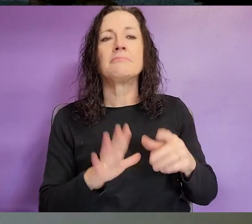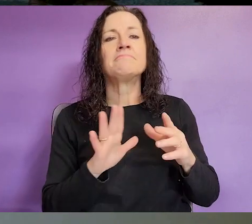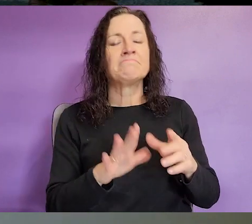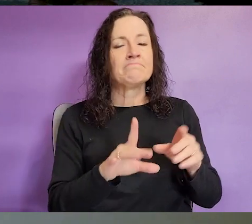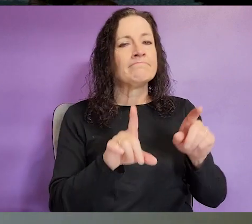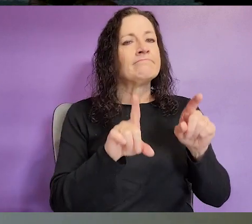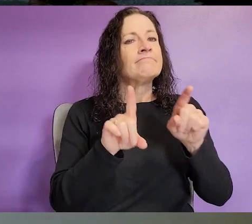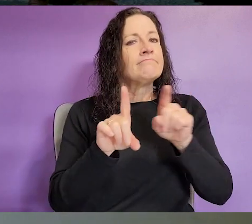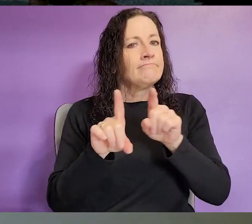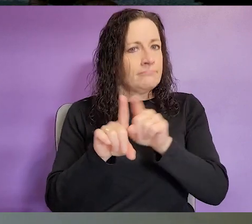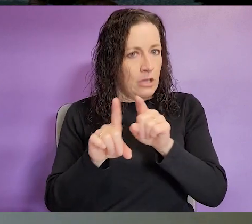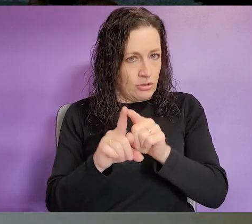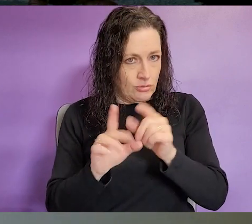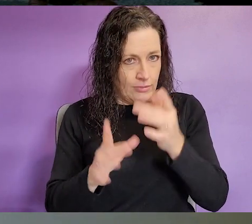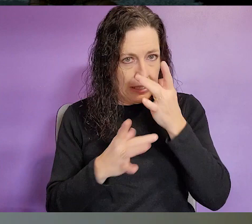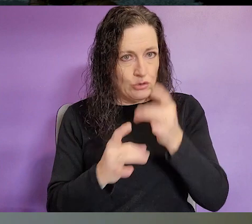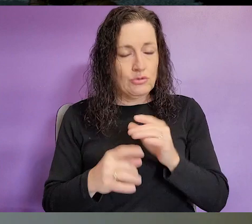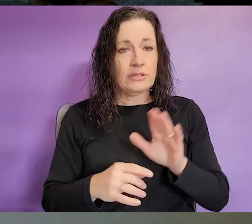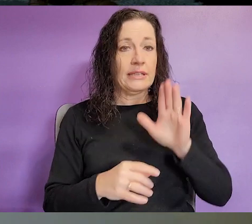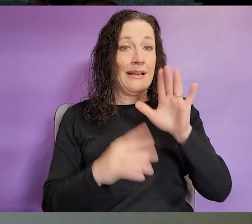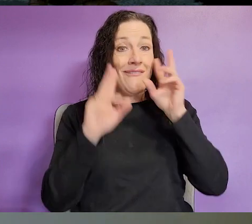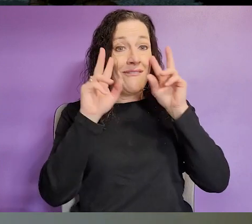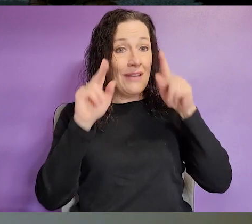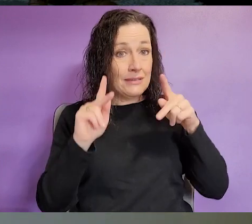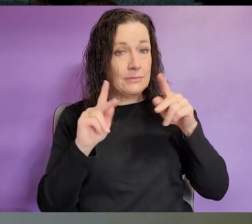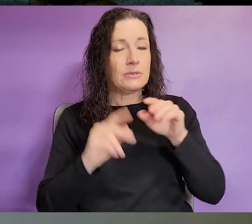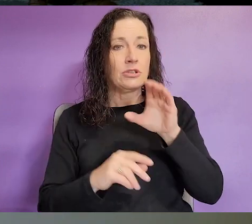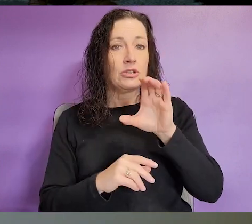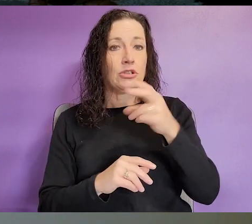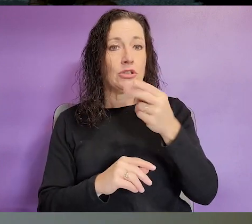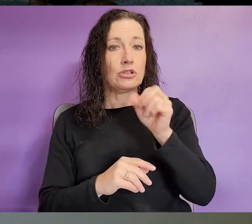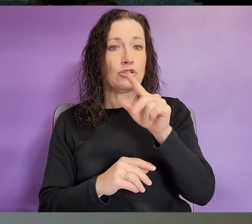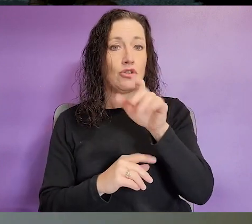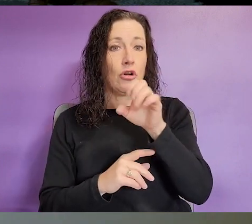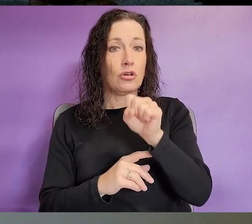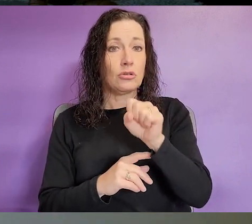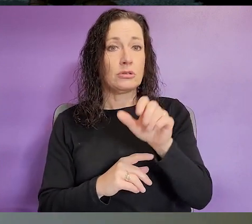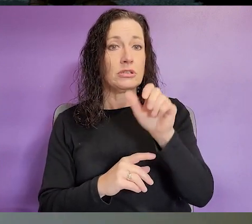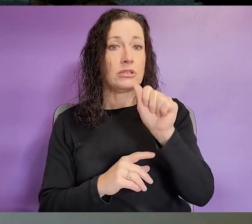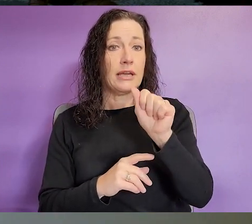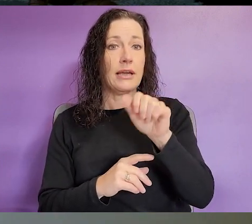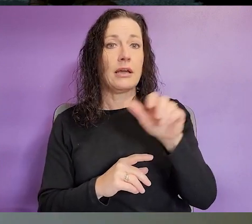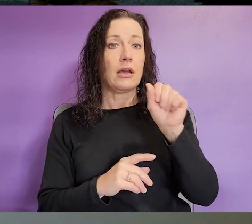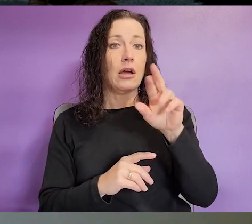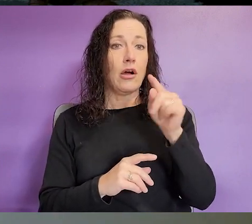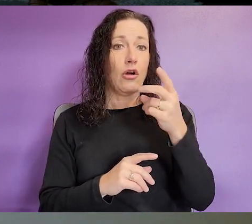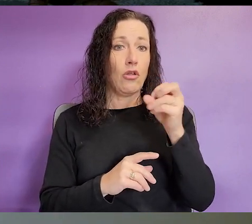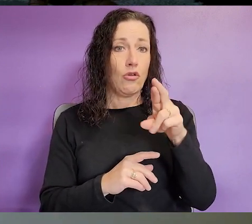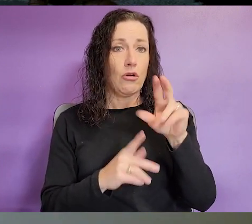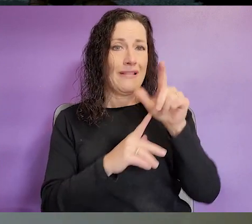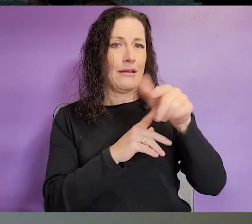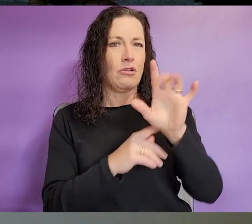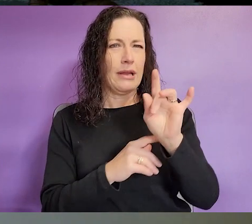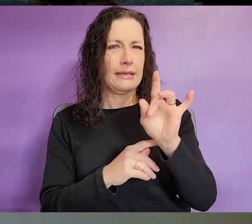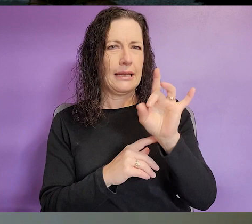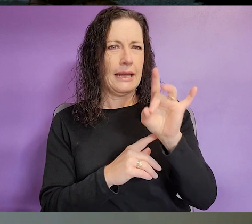What's also interesting, that his vice president, Charles A. Arthur, in